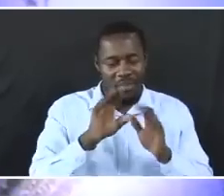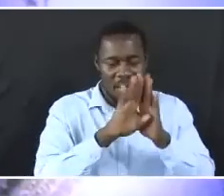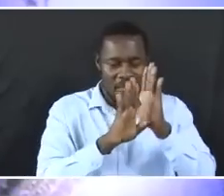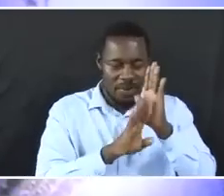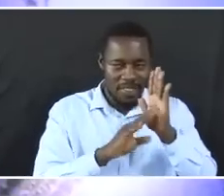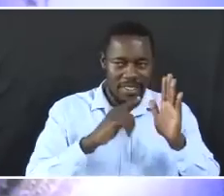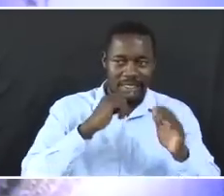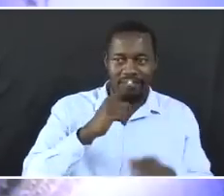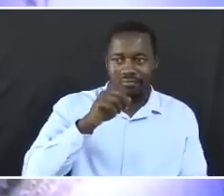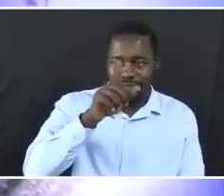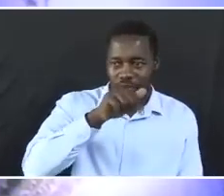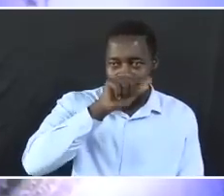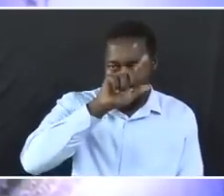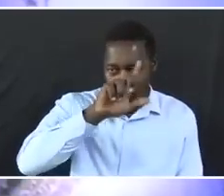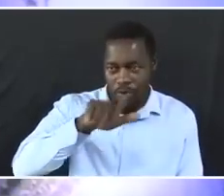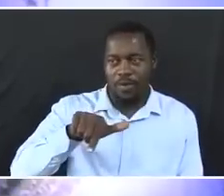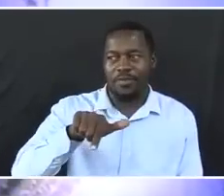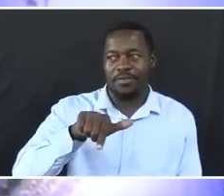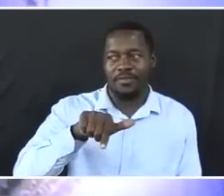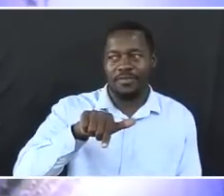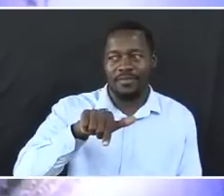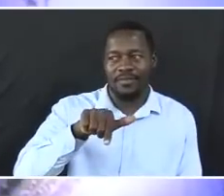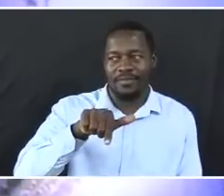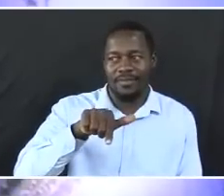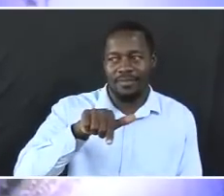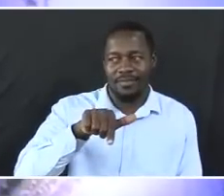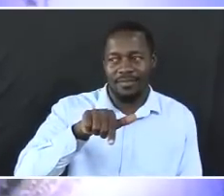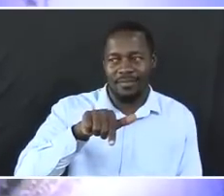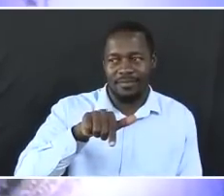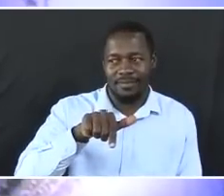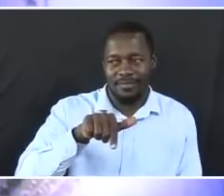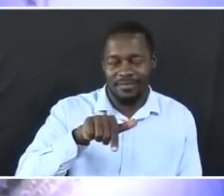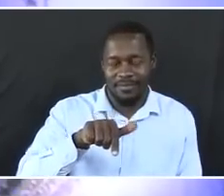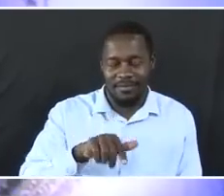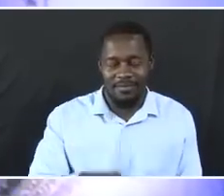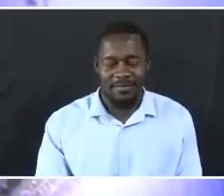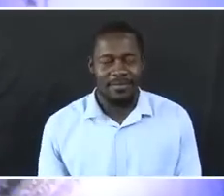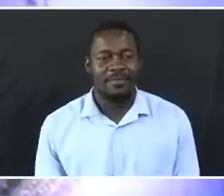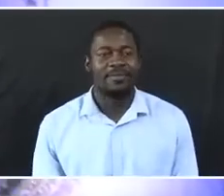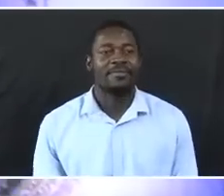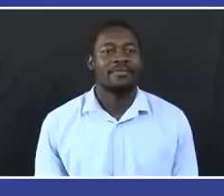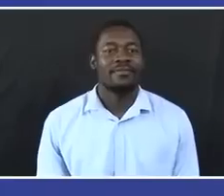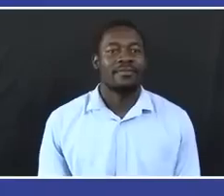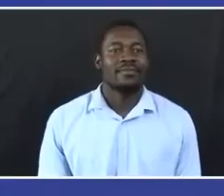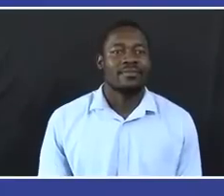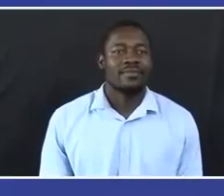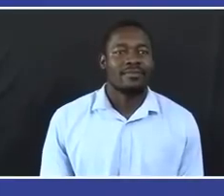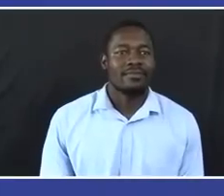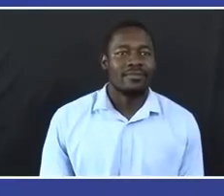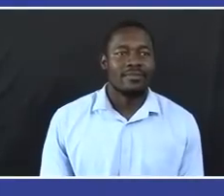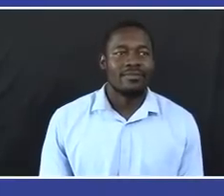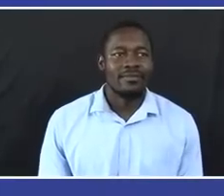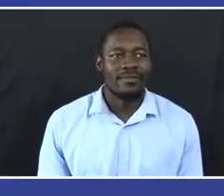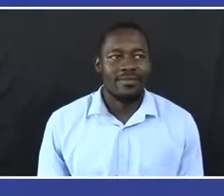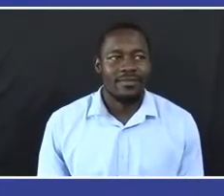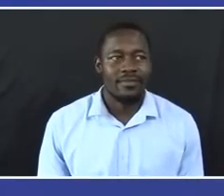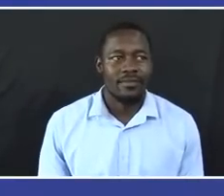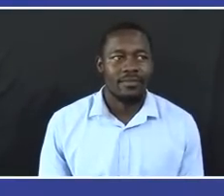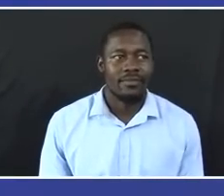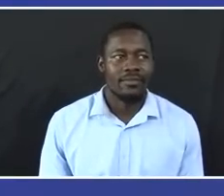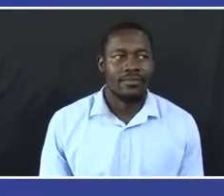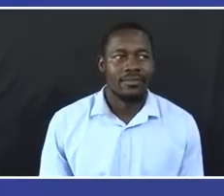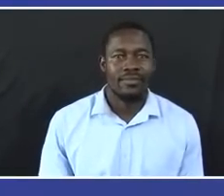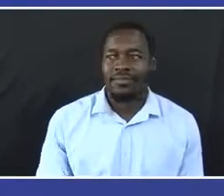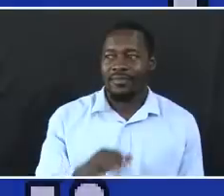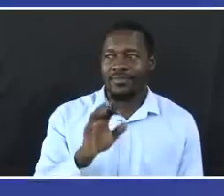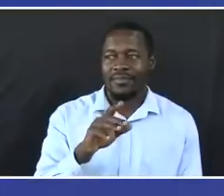Adultery. And whoever marries her who is divorced commits adultery. His disciples said, just like we are saying